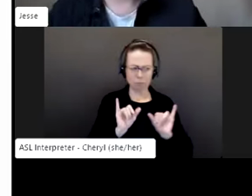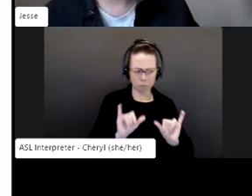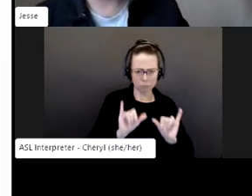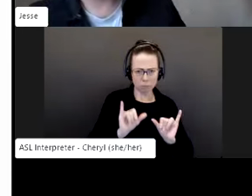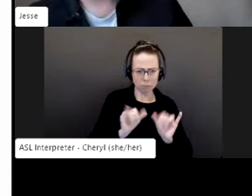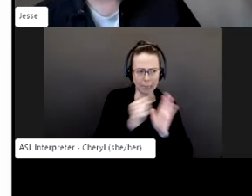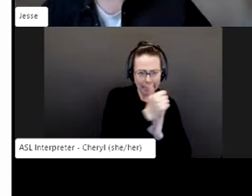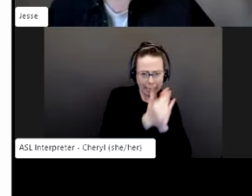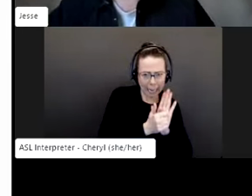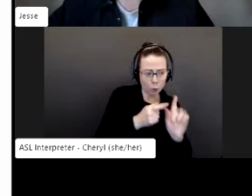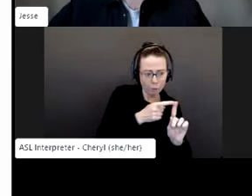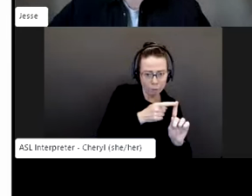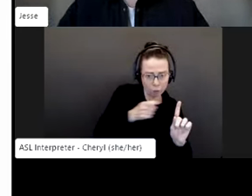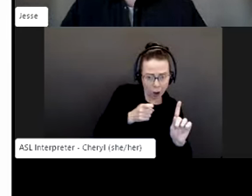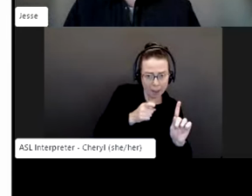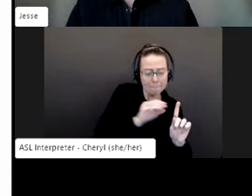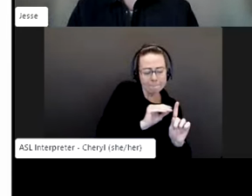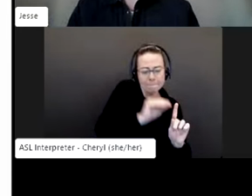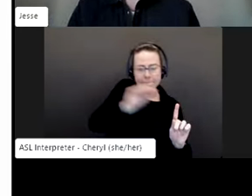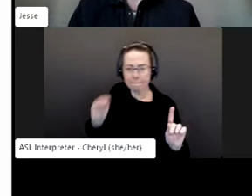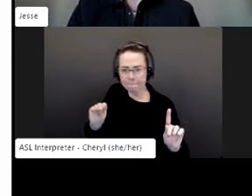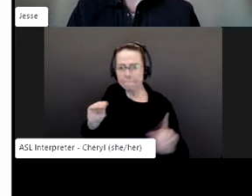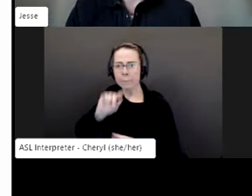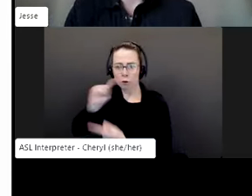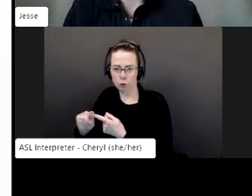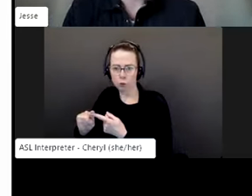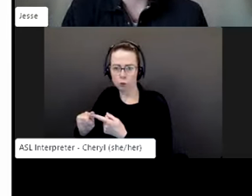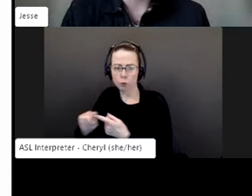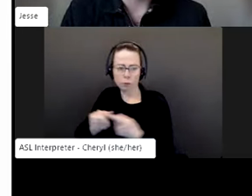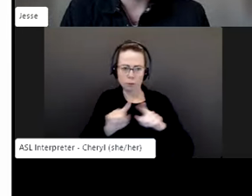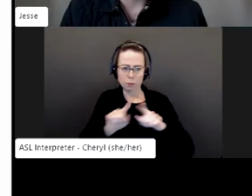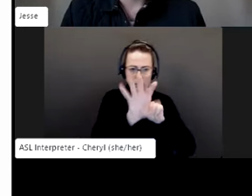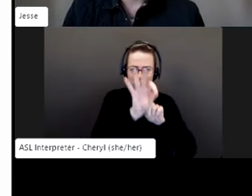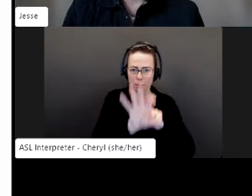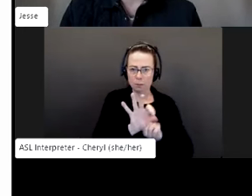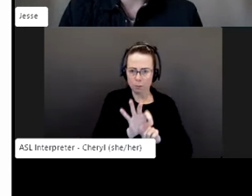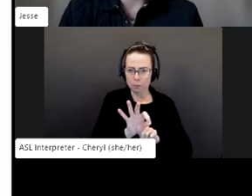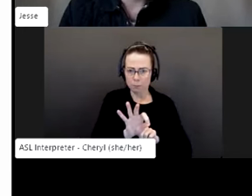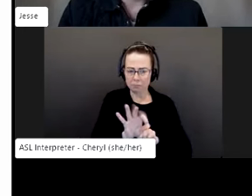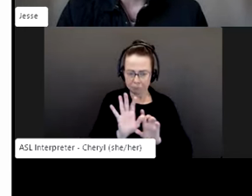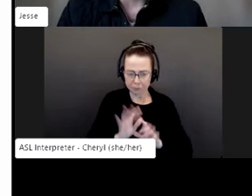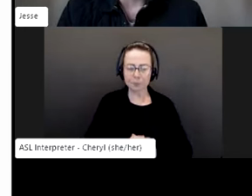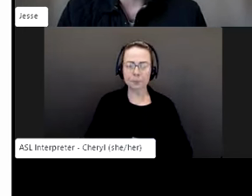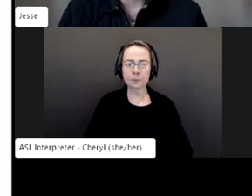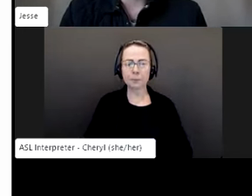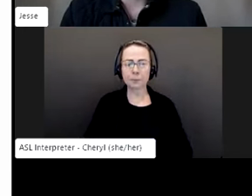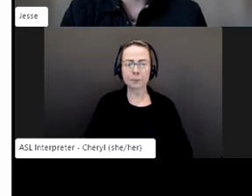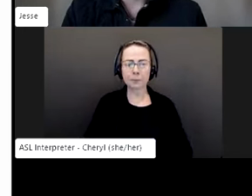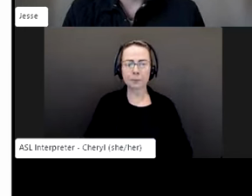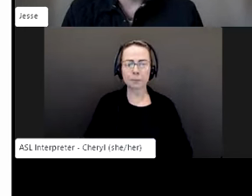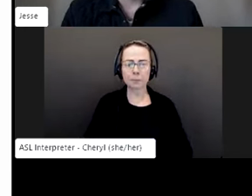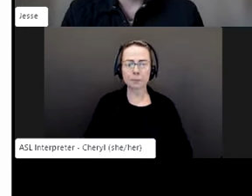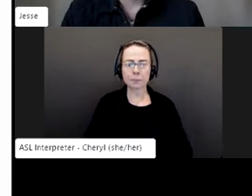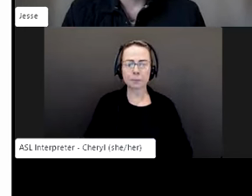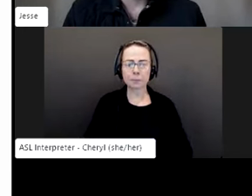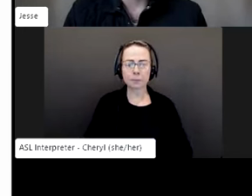to. And when you're moving money between accounts like this, one of the things that can be useful is that those types of